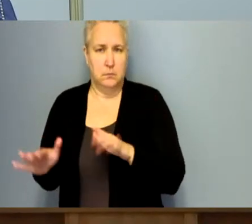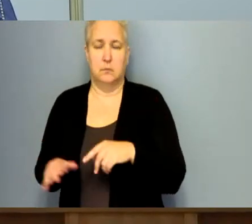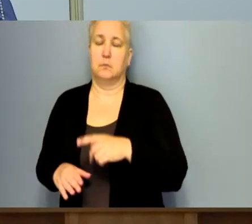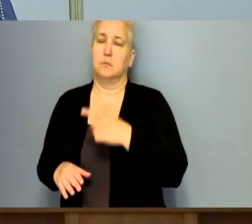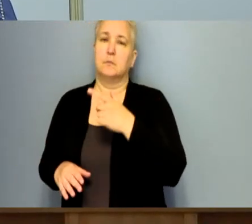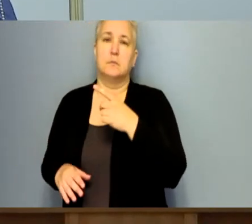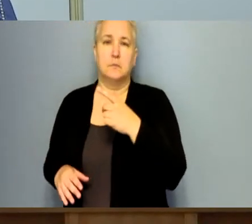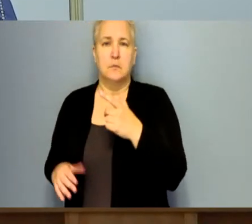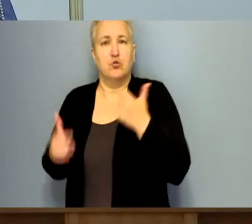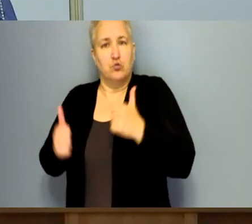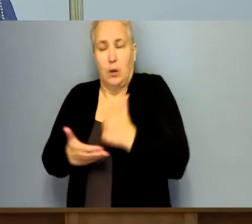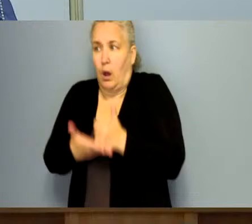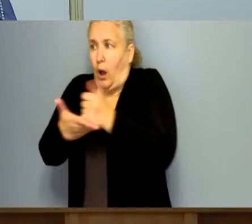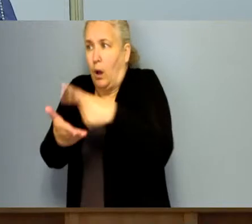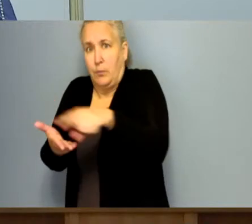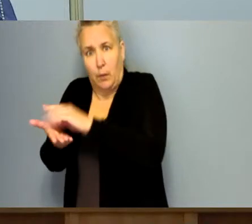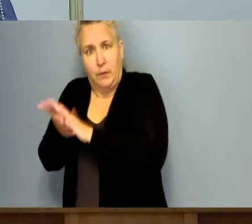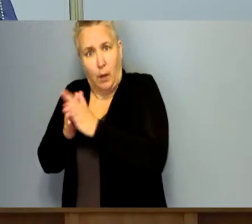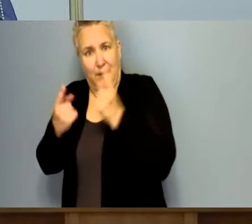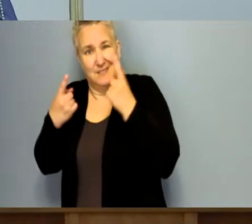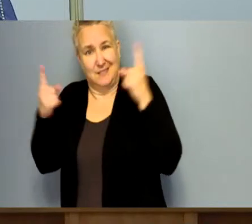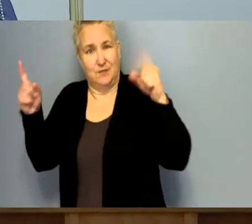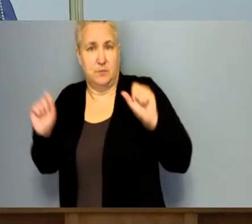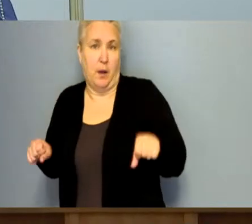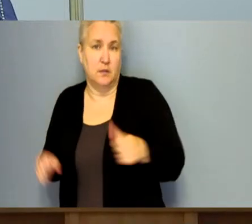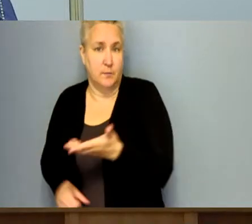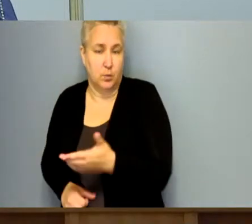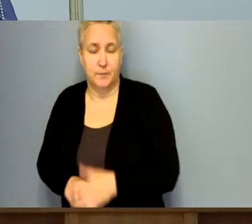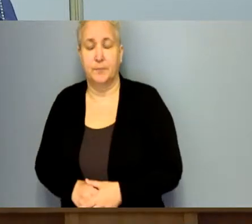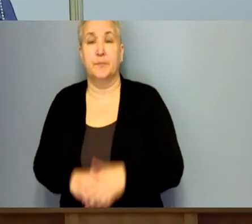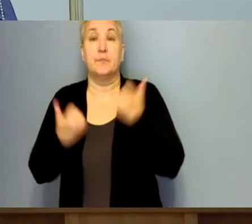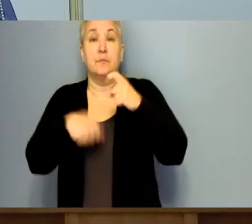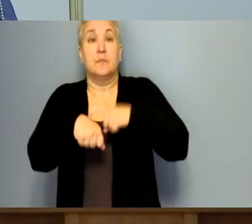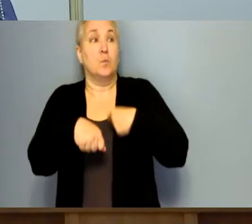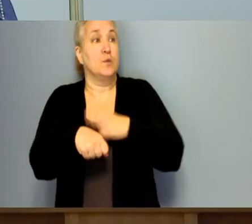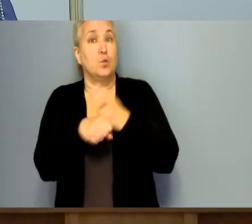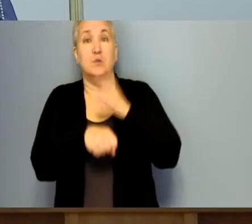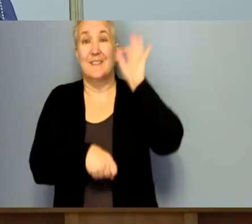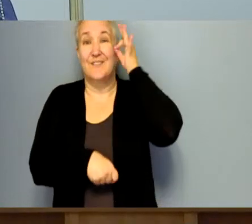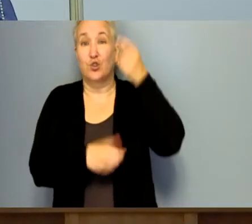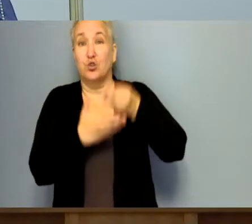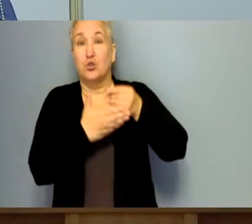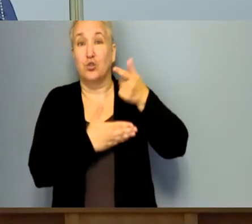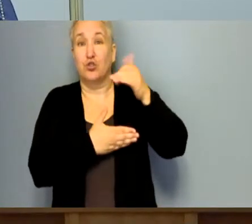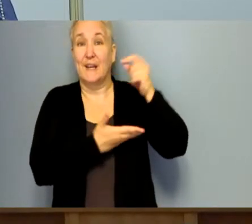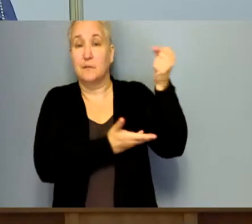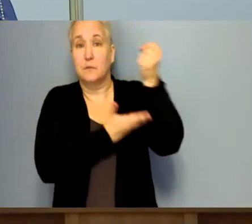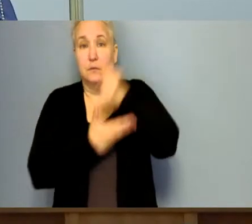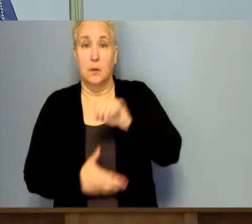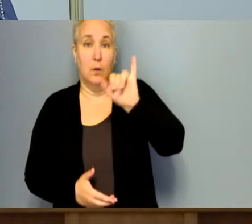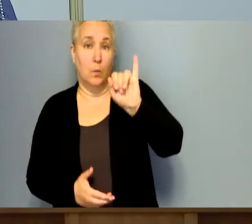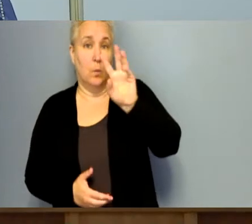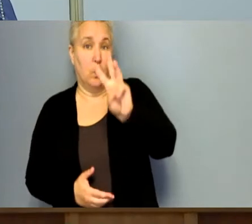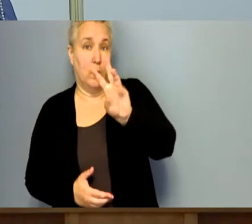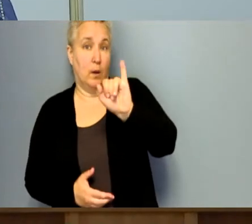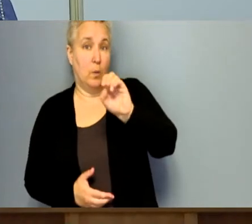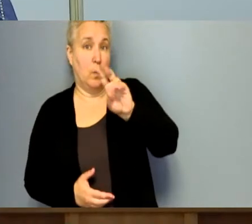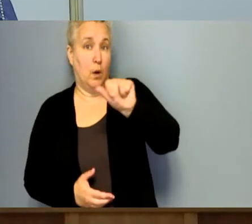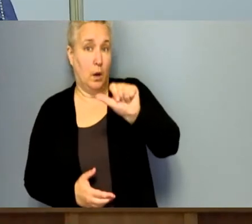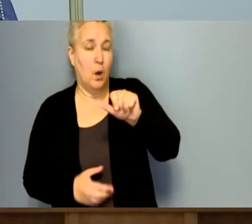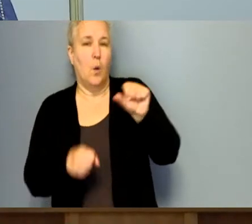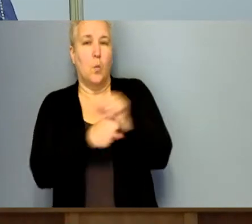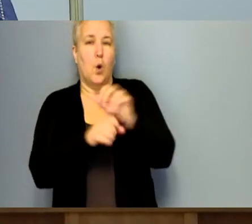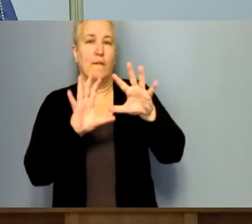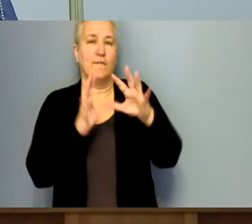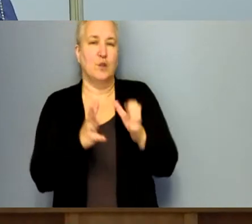to help them be as productive as they can. Anytime we're using any kind of federal grant, which the WIOA Workforce Innovation Opportunity Act